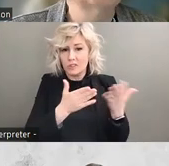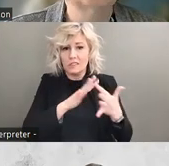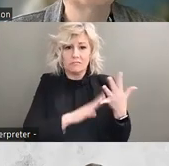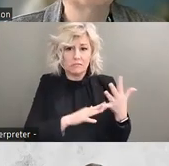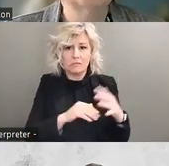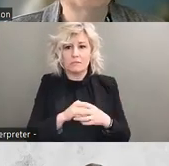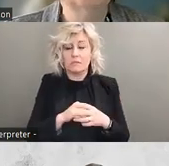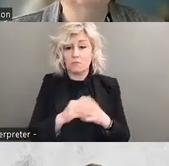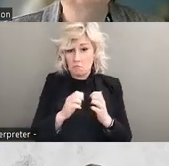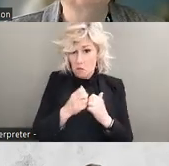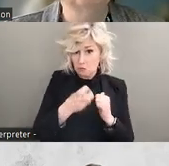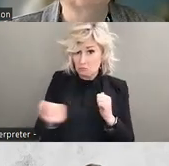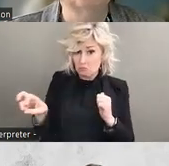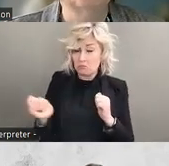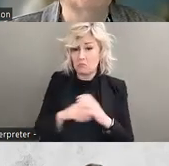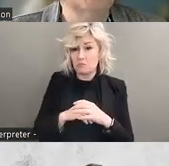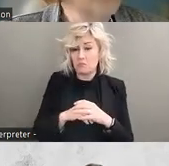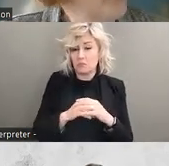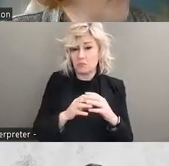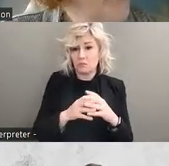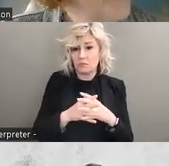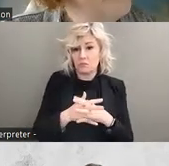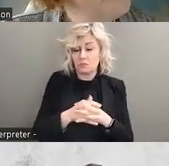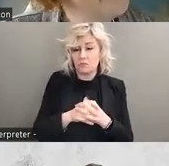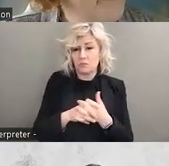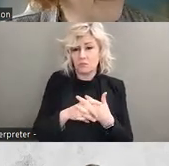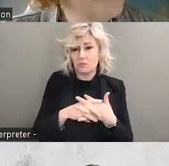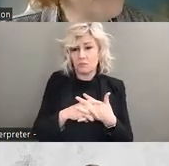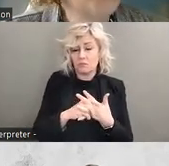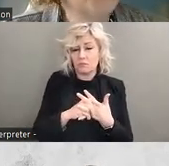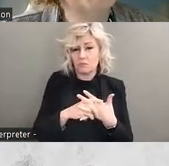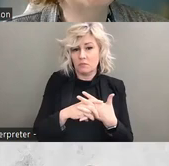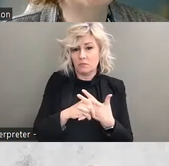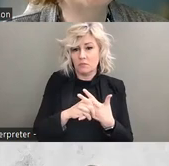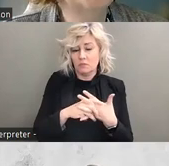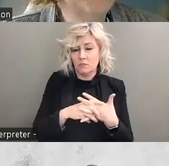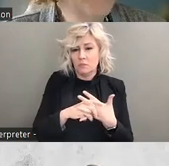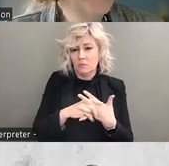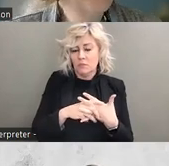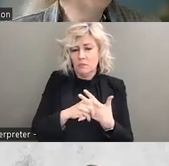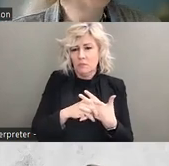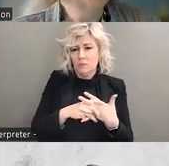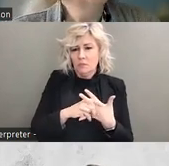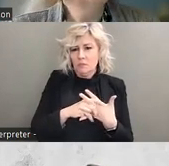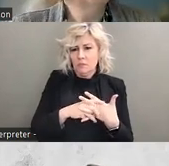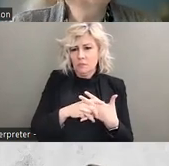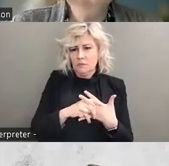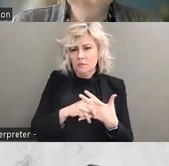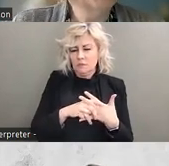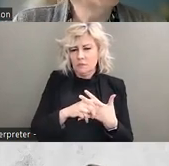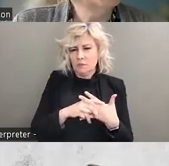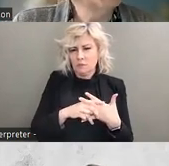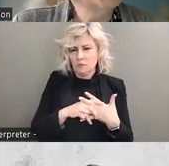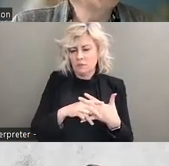How's the transition going? Yeah. Well, I think what we have, like, I think even as